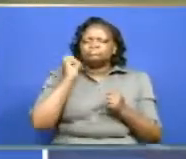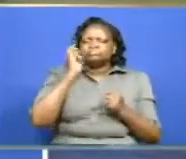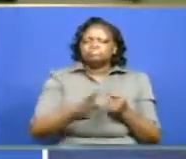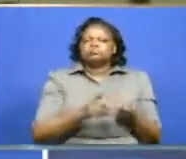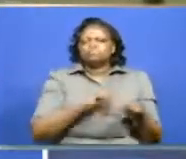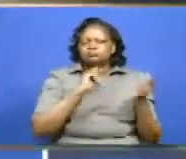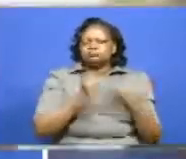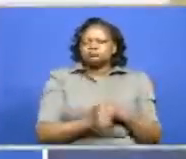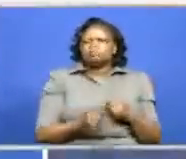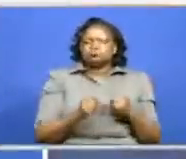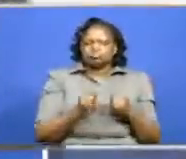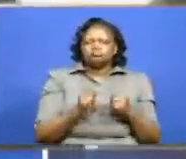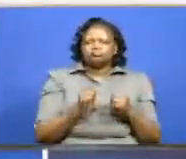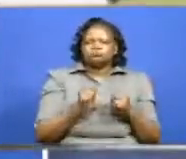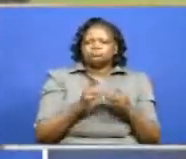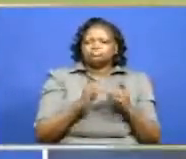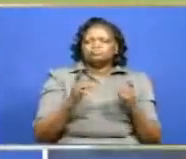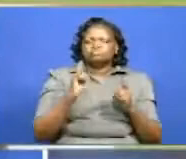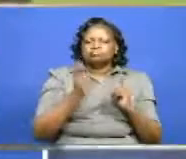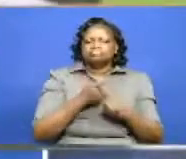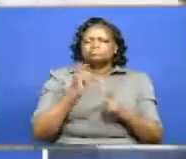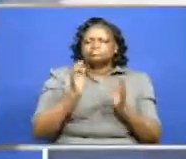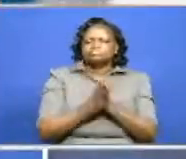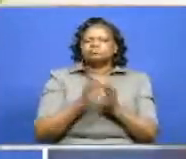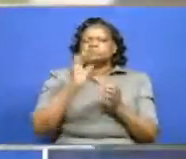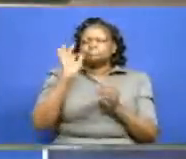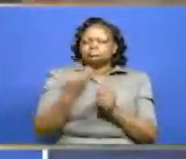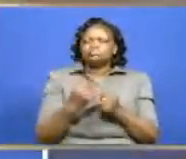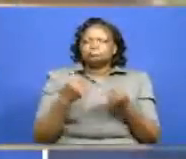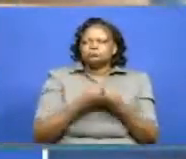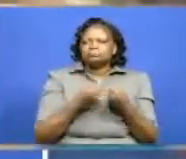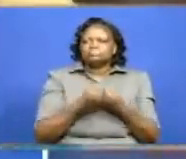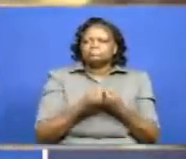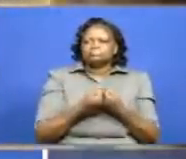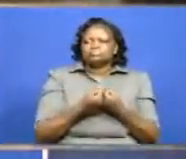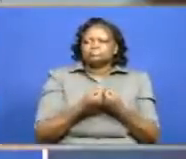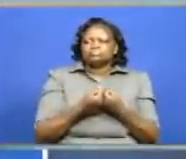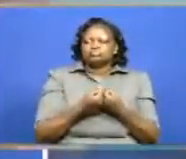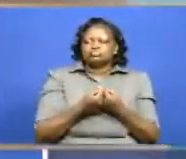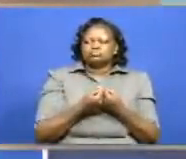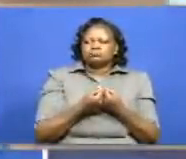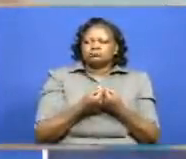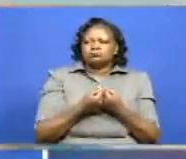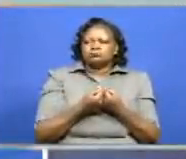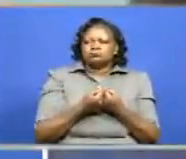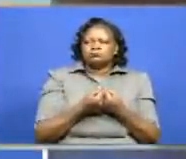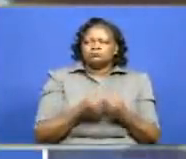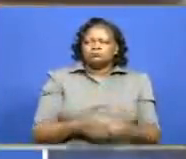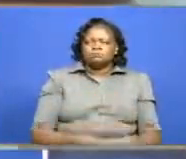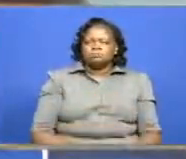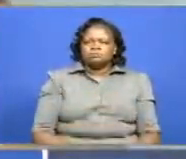original distances during the second and third legs. Frederick